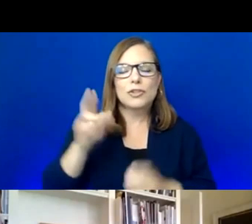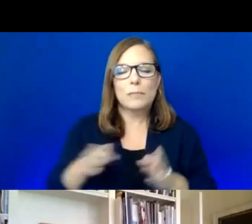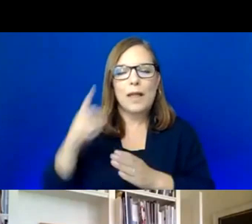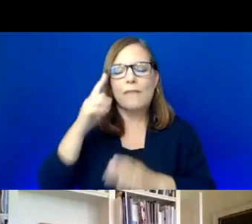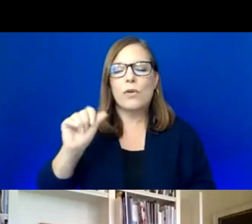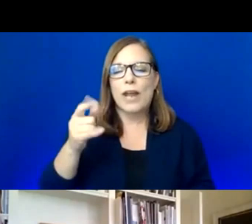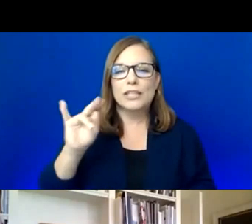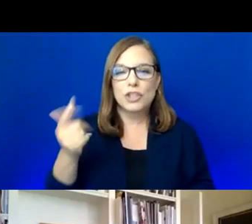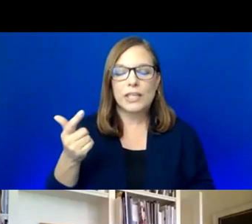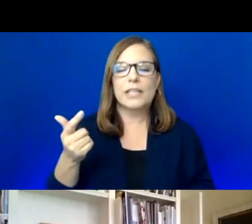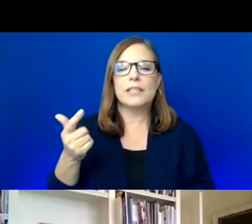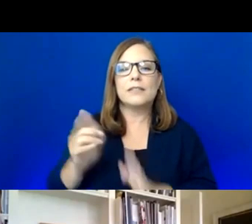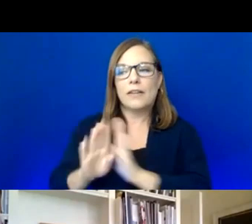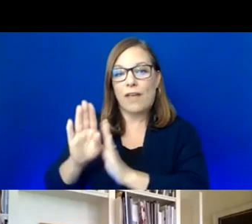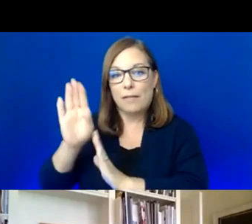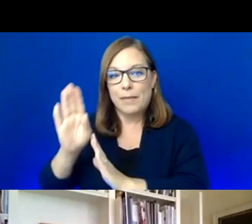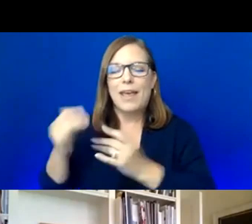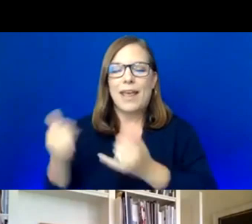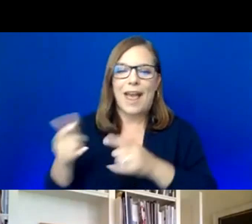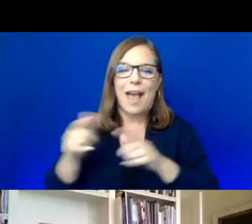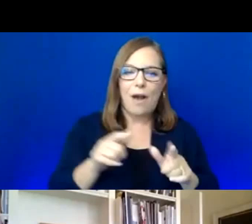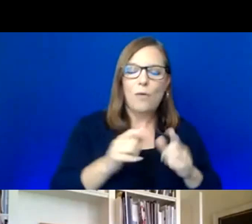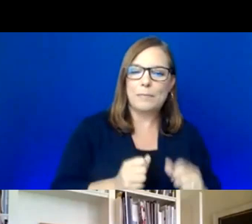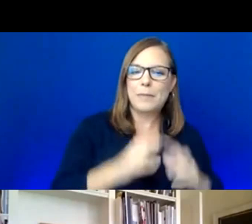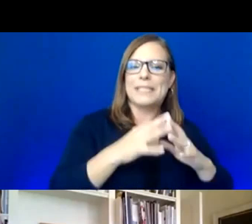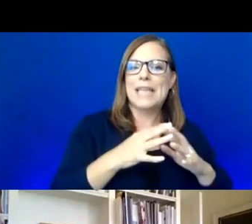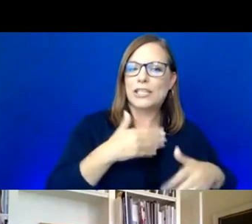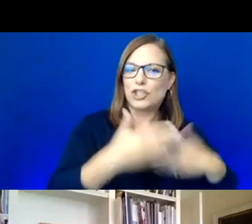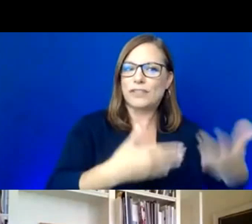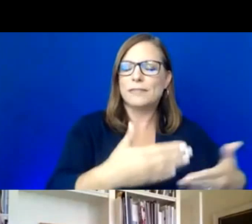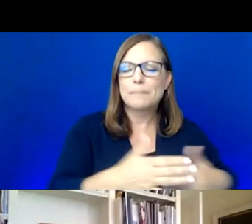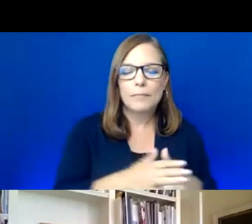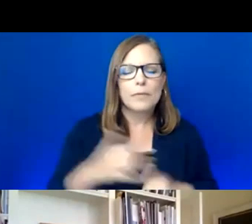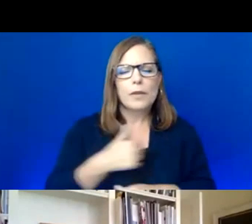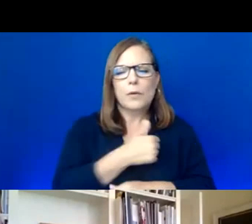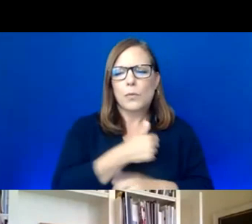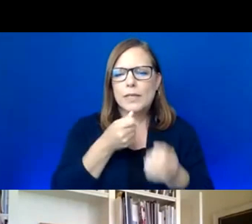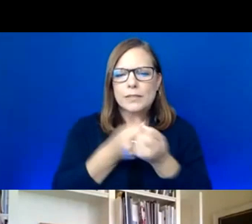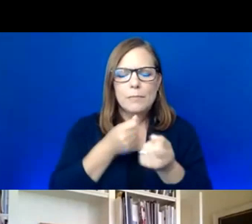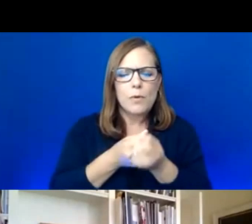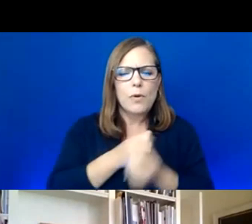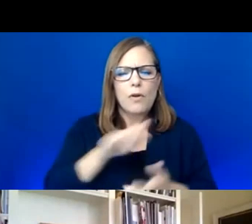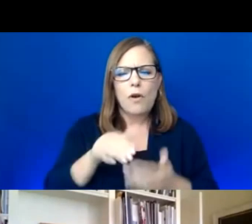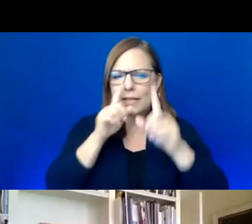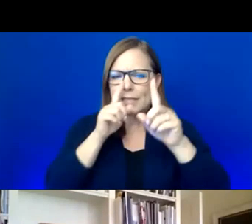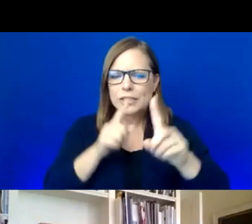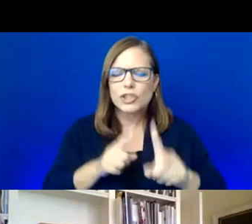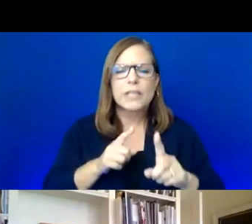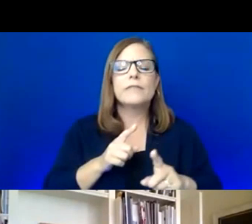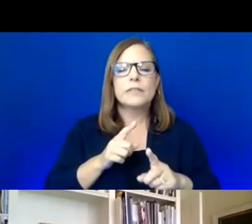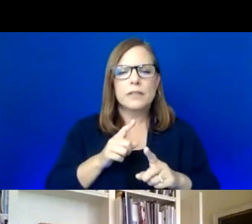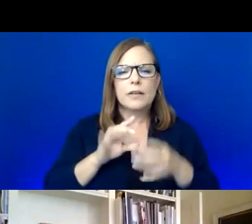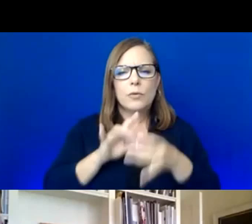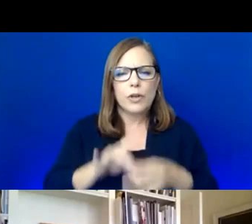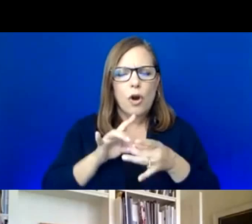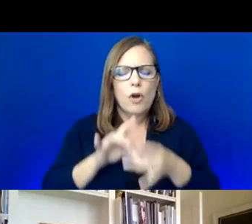implementation and monitoring. The Commission specifically supports the initiatives focused on strengthening leadership at the local and